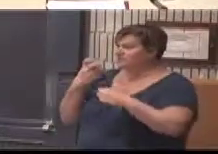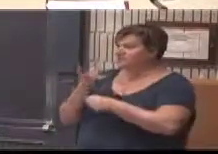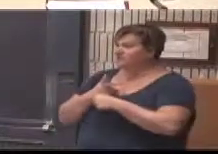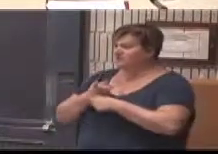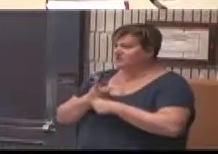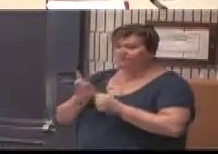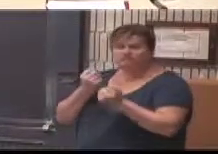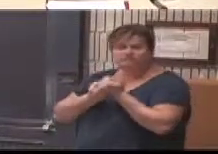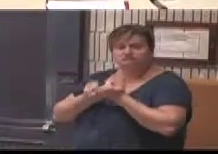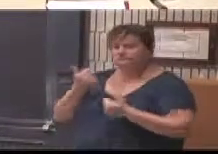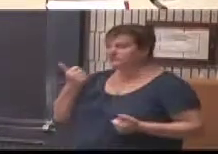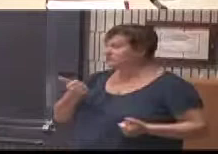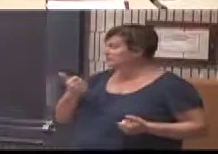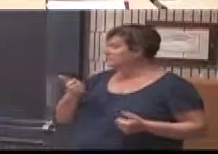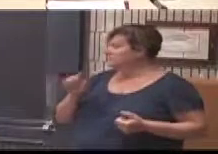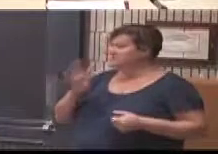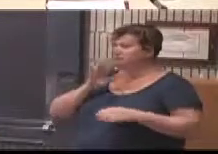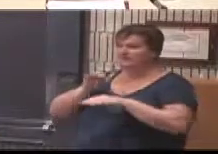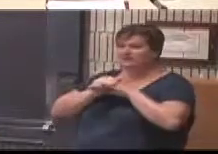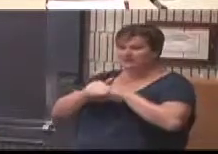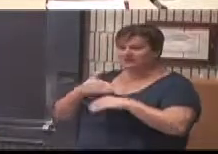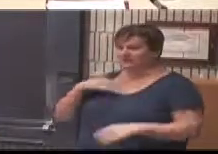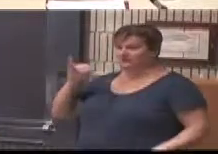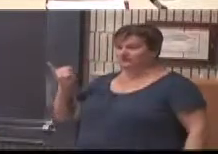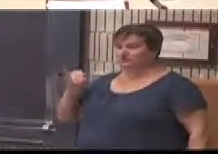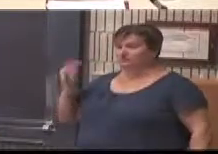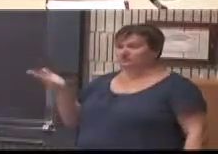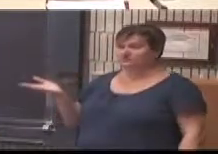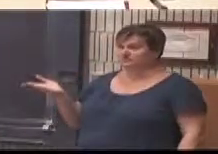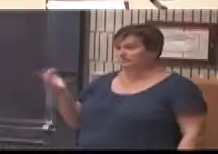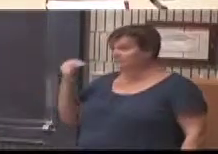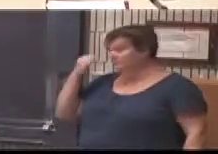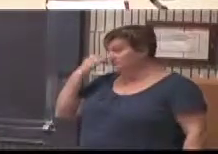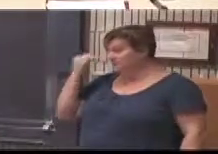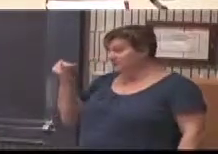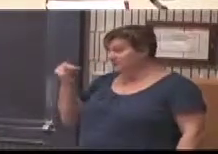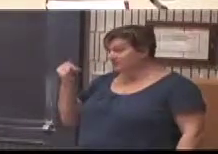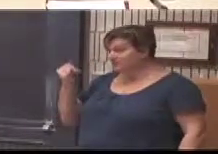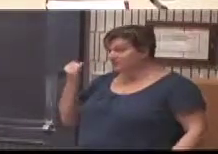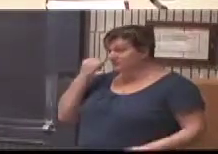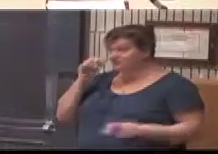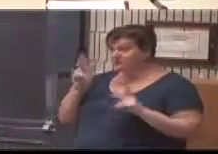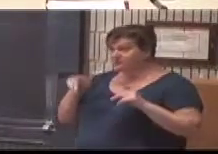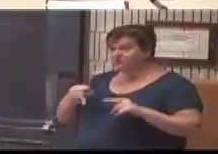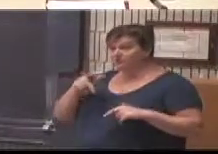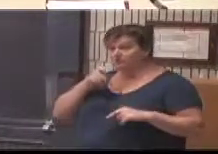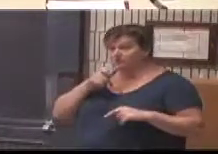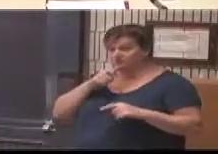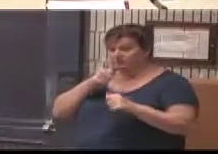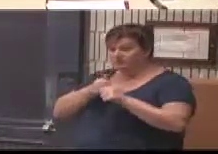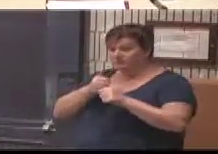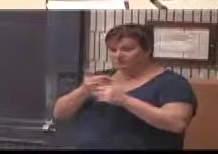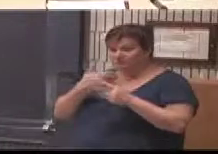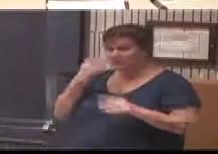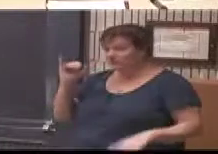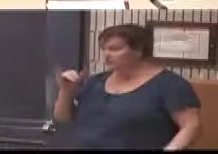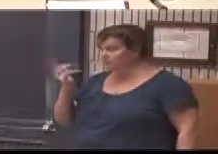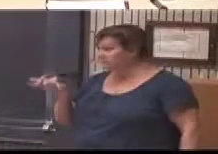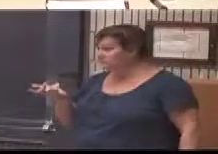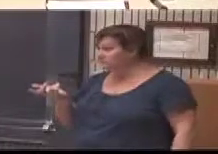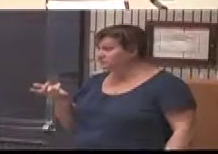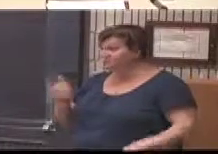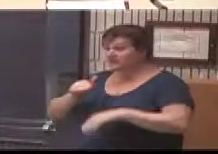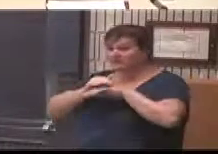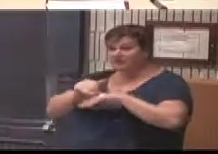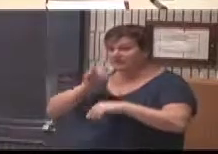speaks up for herself, speaks English, and has insurance. So you can only imagine that if we're working with someone that doesn't have insurance, that